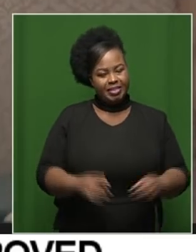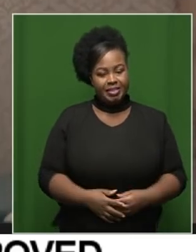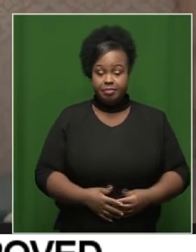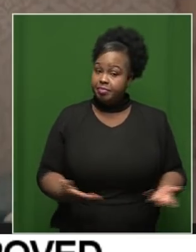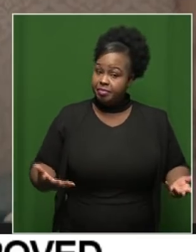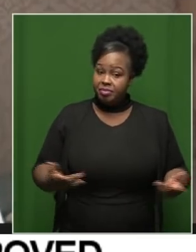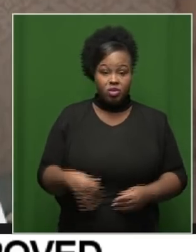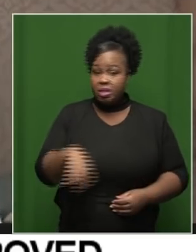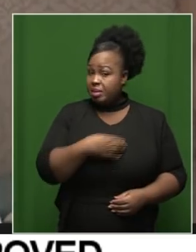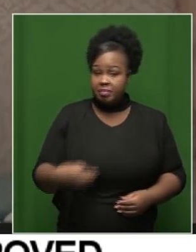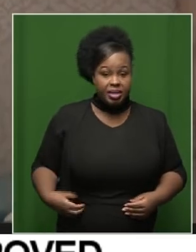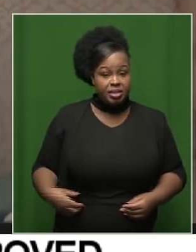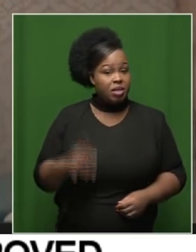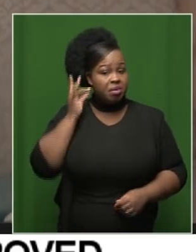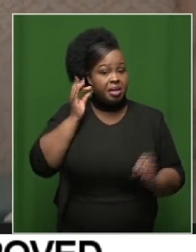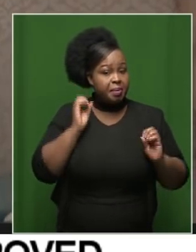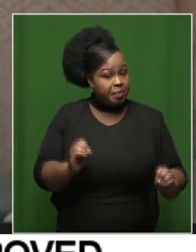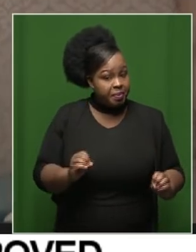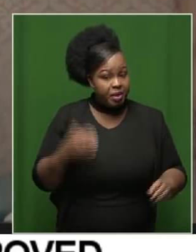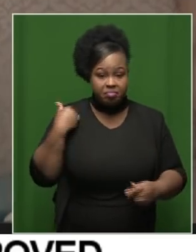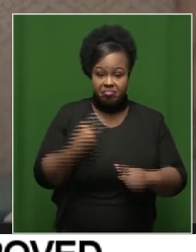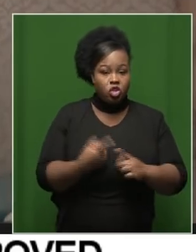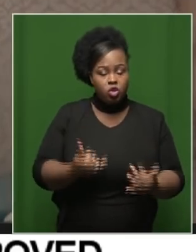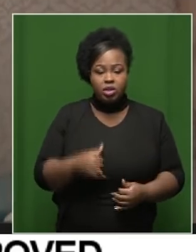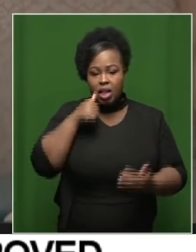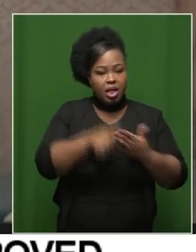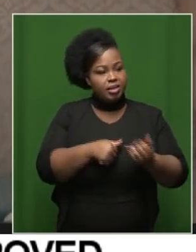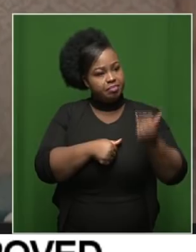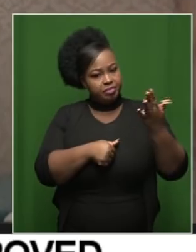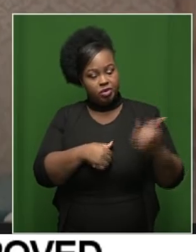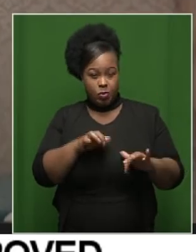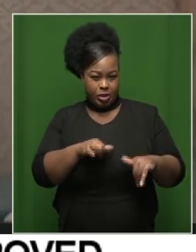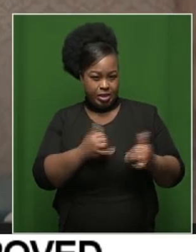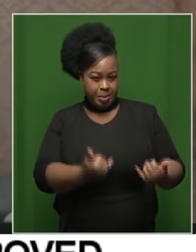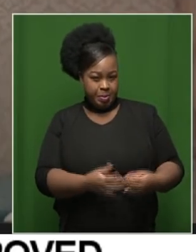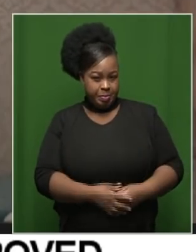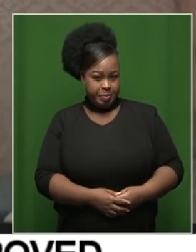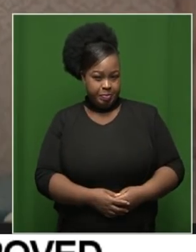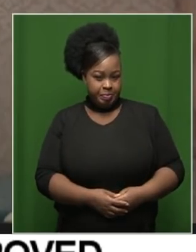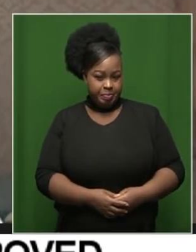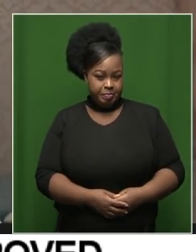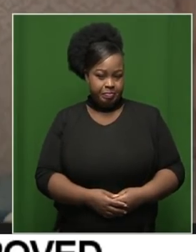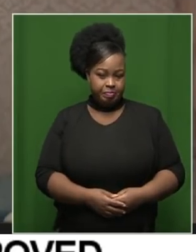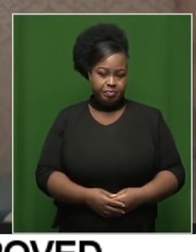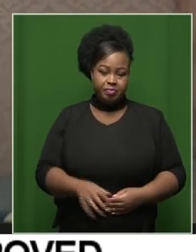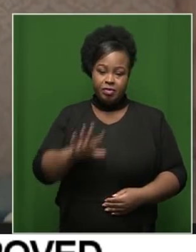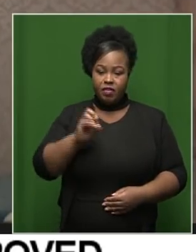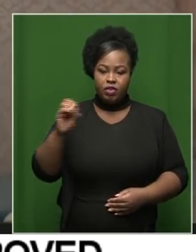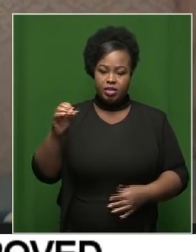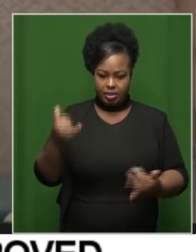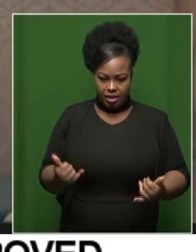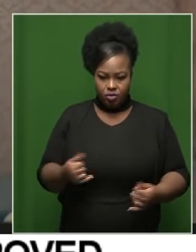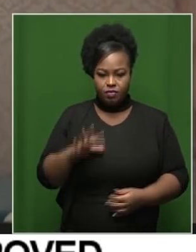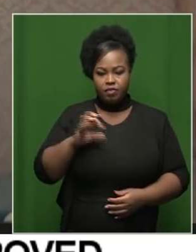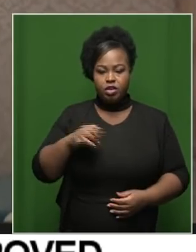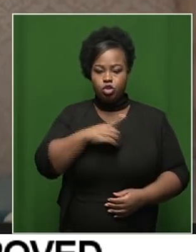no word from the presidency. You haven't heard anything as yet. You've sent the letter. You're now waiting. Yeah, we're 500 now, by the way,